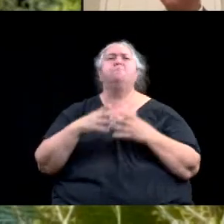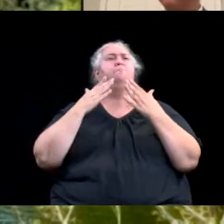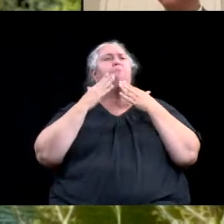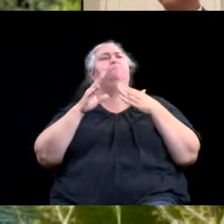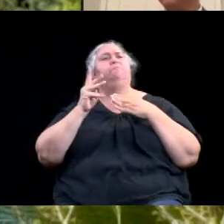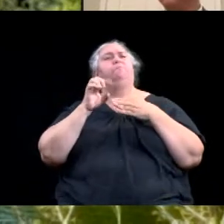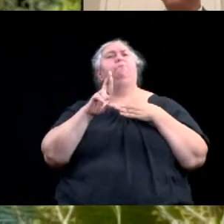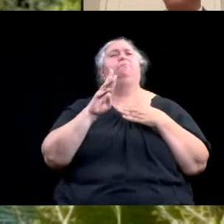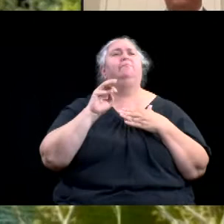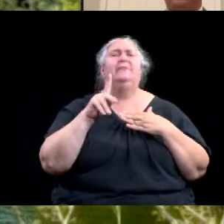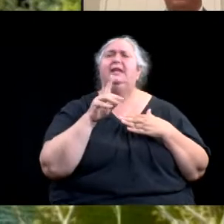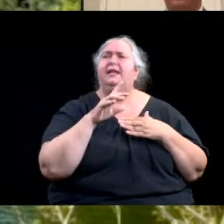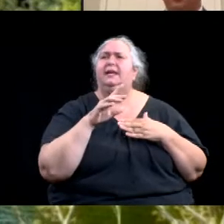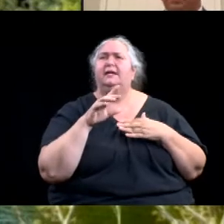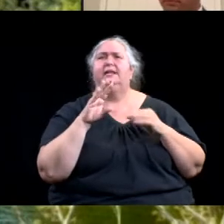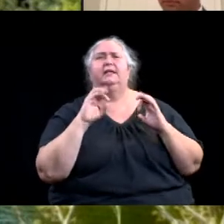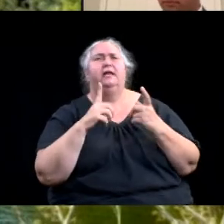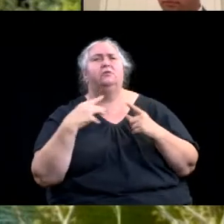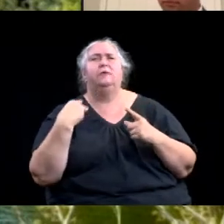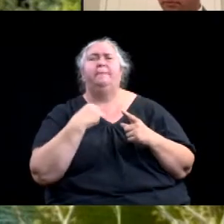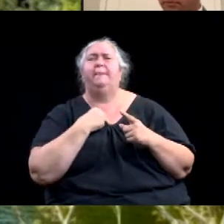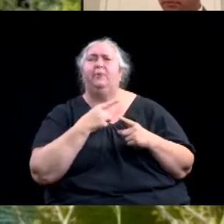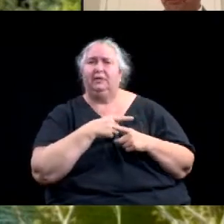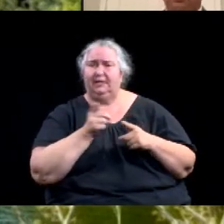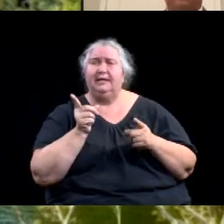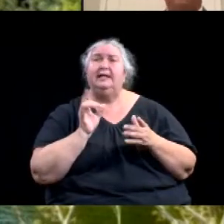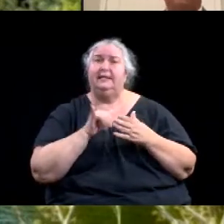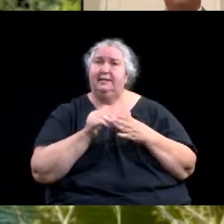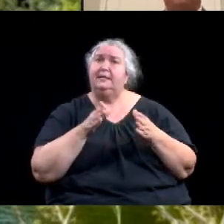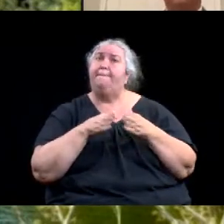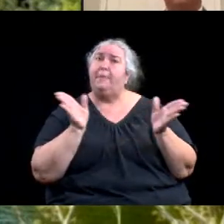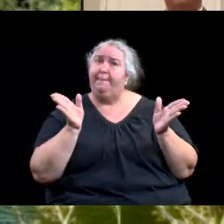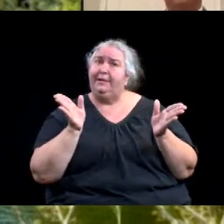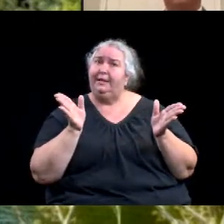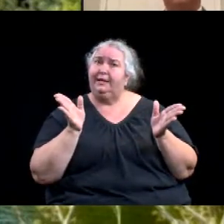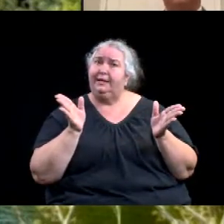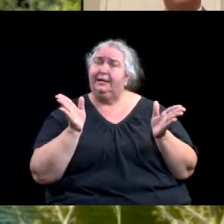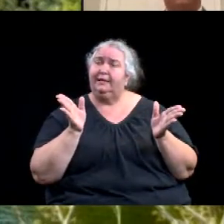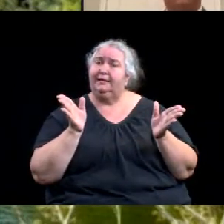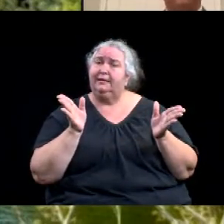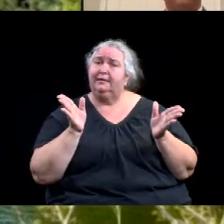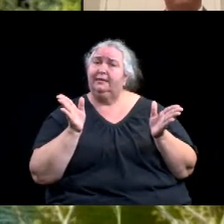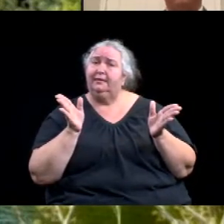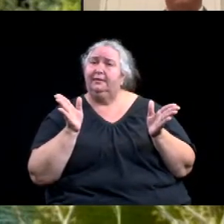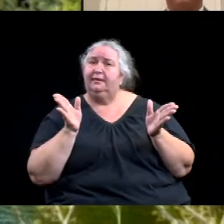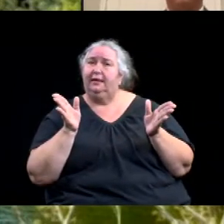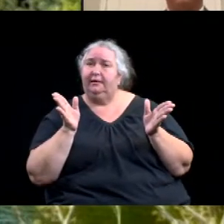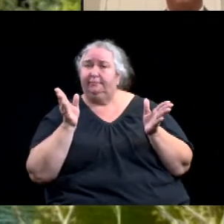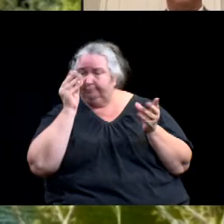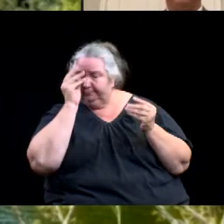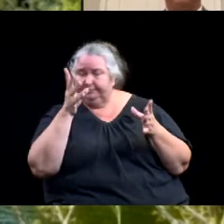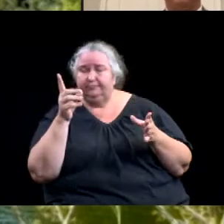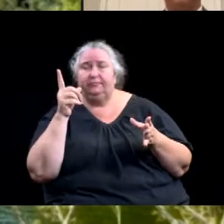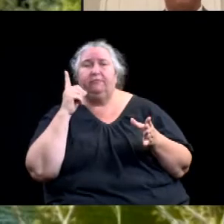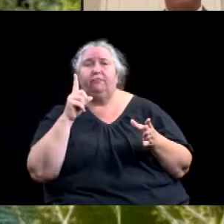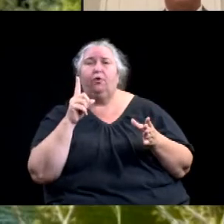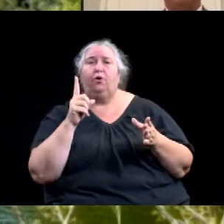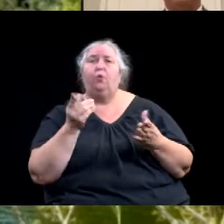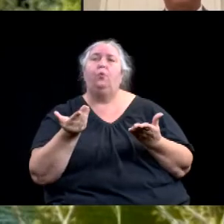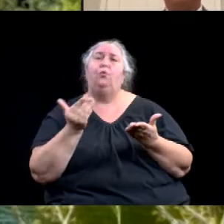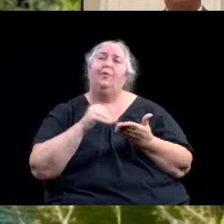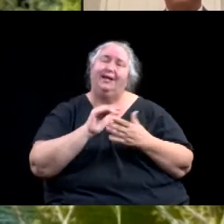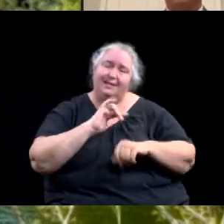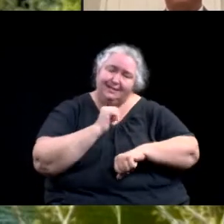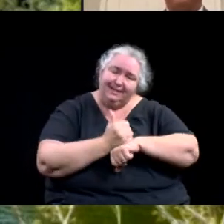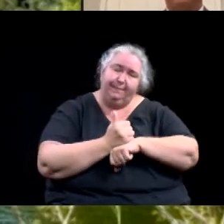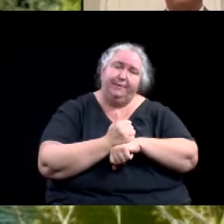Waco reestablishing our standards of care for the City of Waco youth programs, repealing all previous ordinances